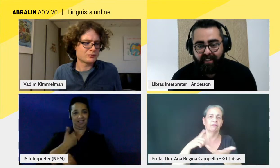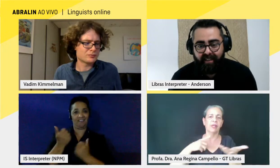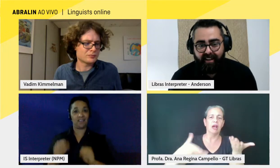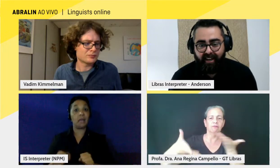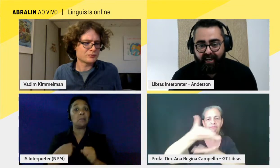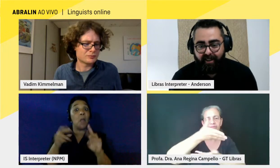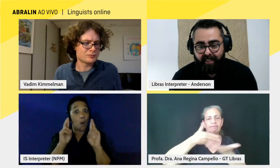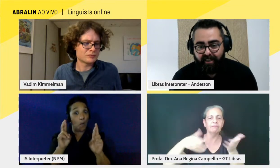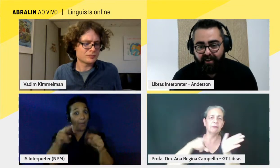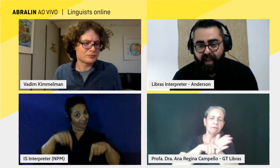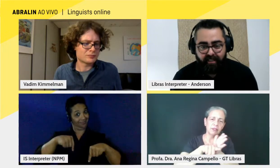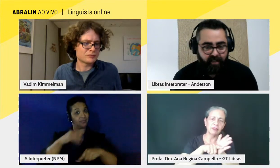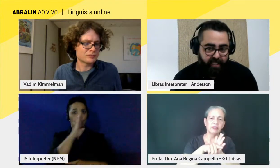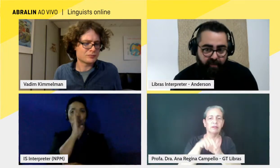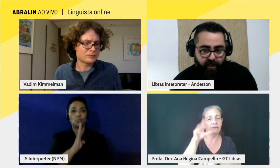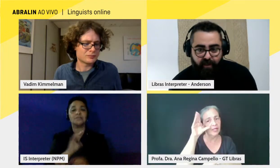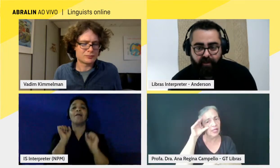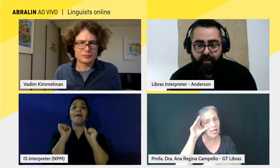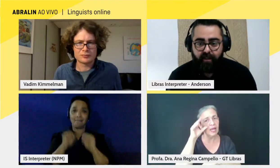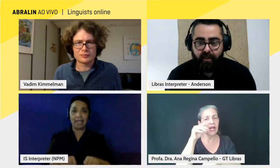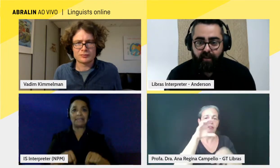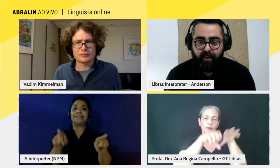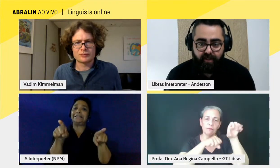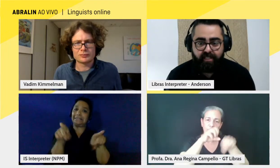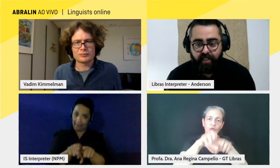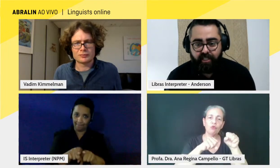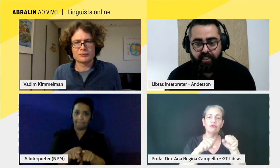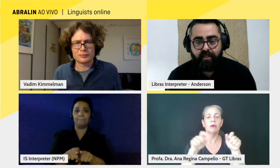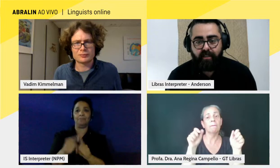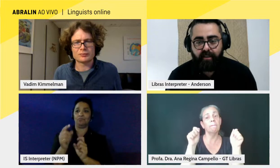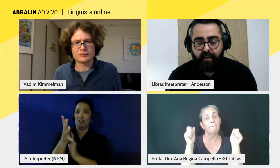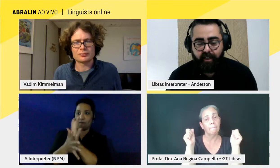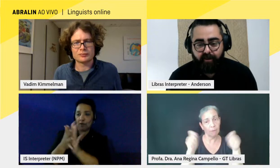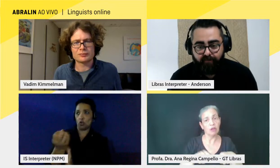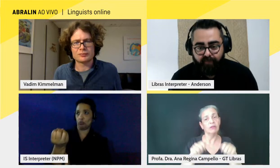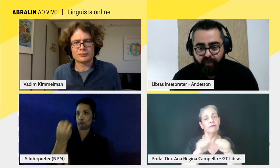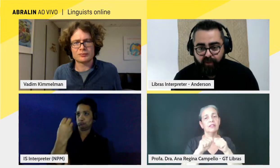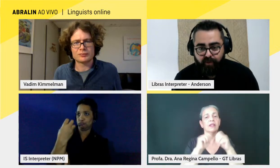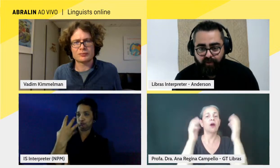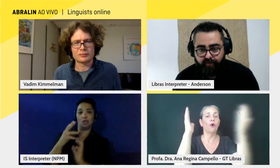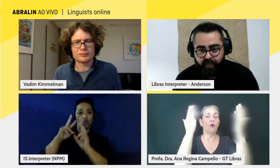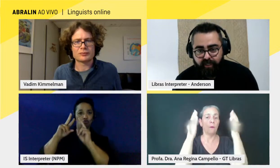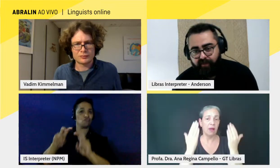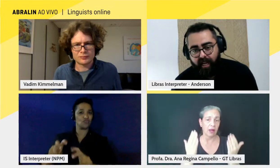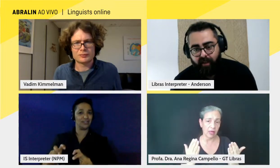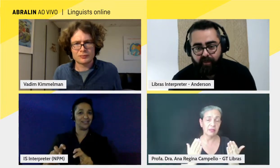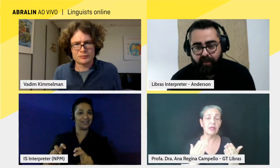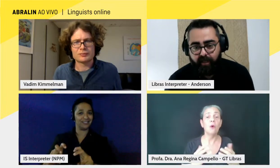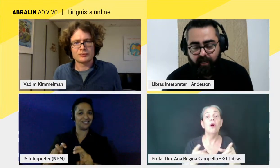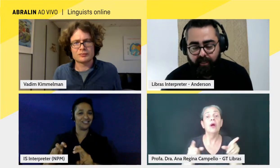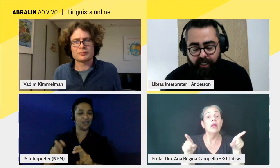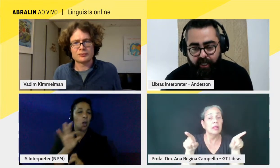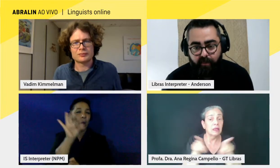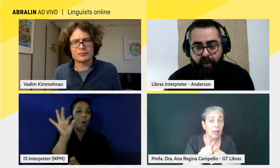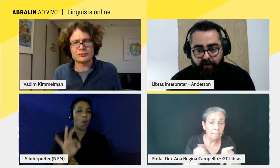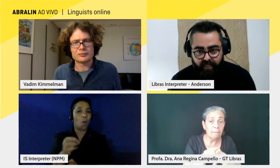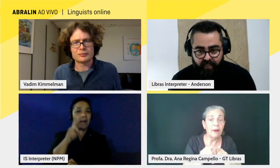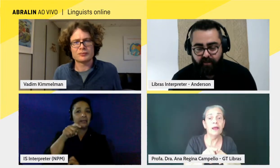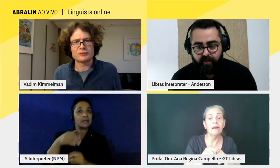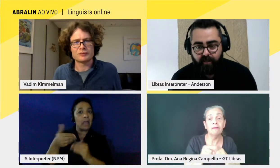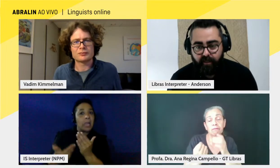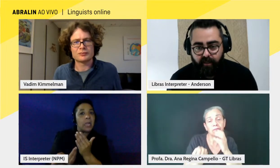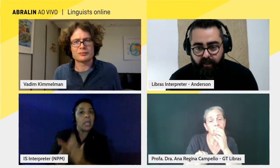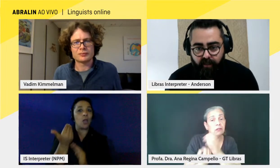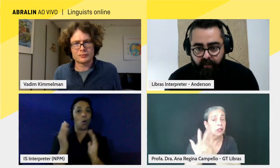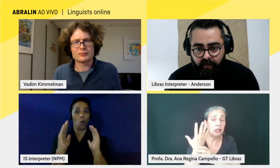can create some similar research to develop new